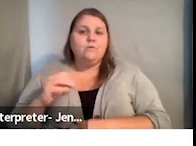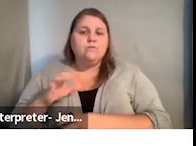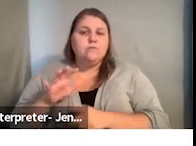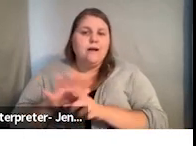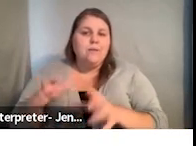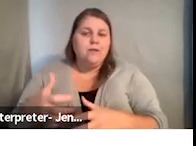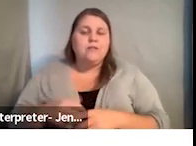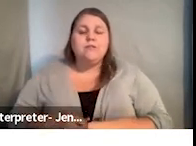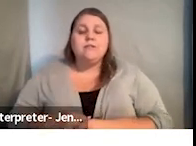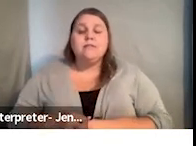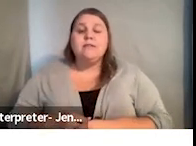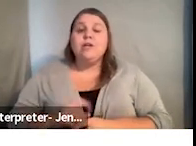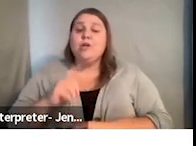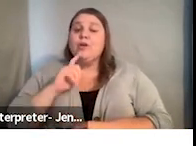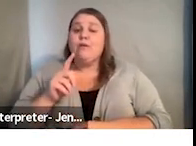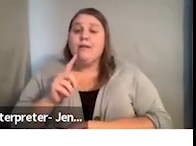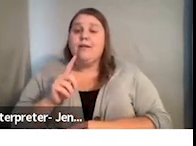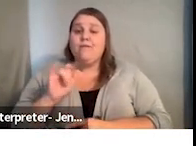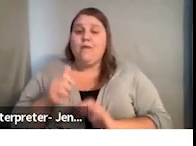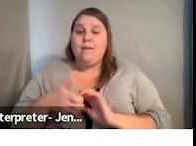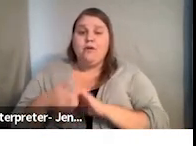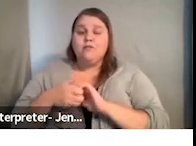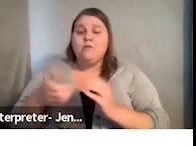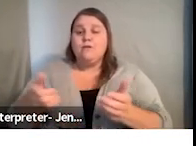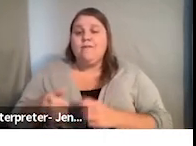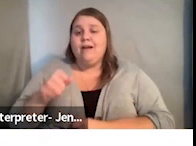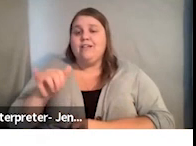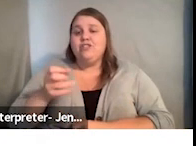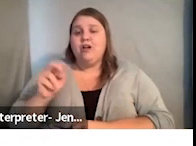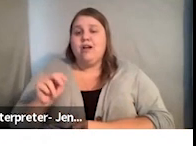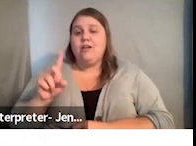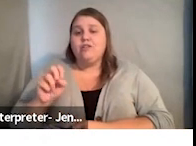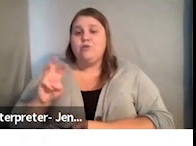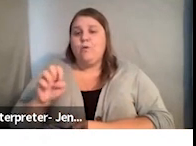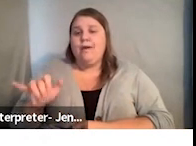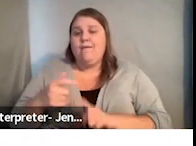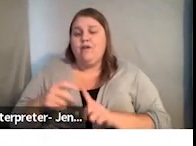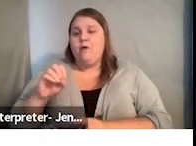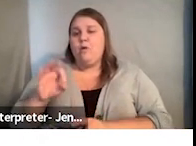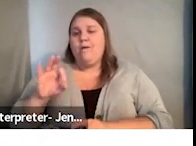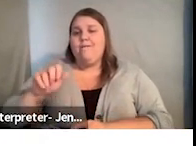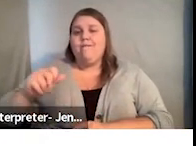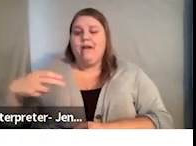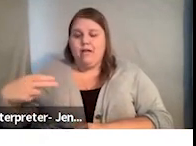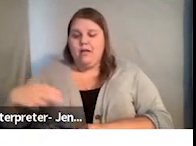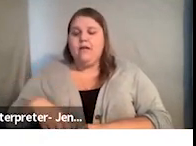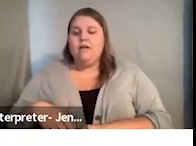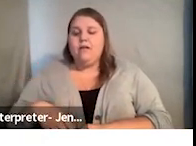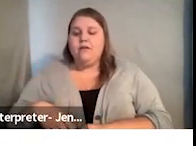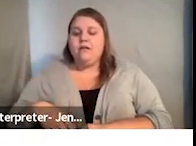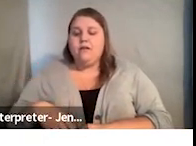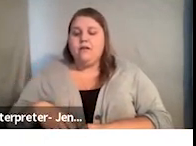that partnership, I wanted to invite John Dewey from OFA to speak today. And so just to